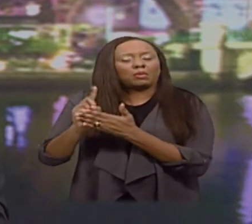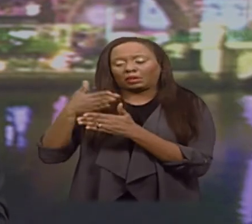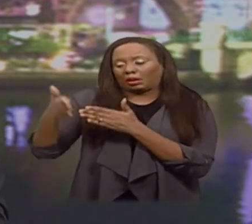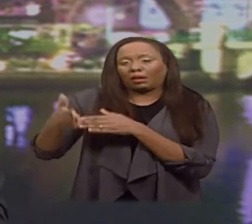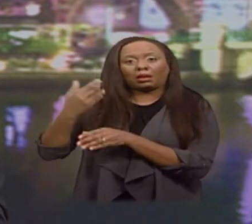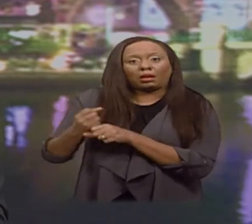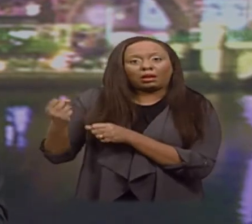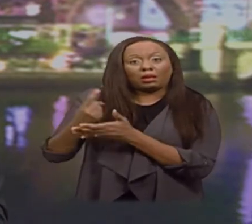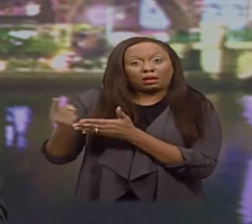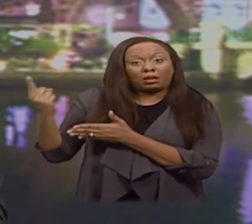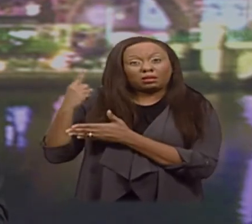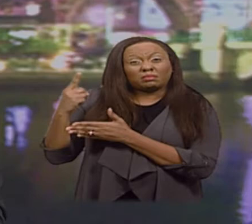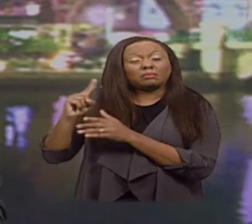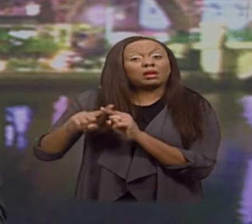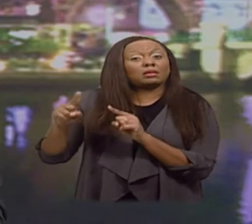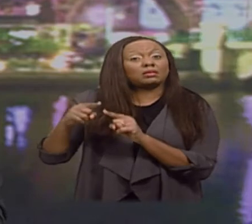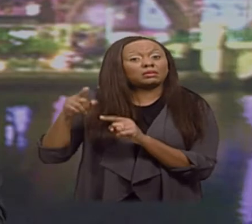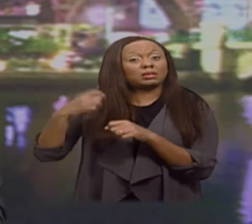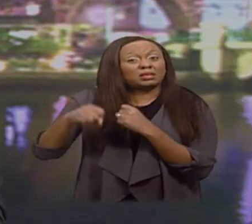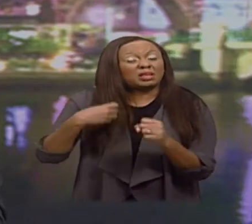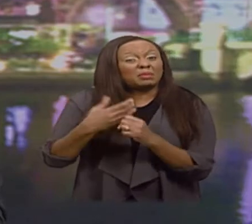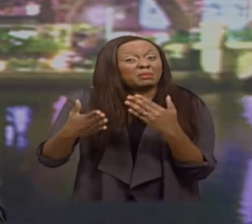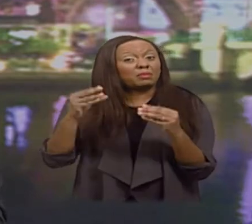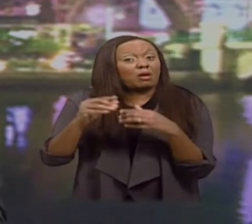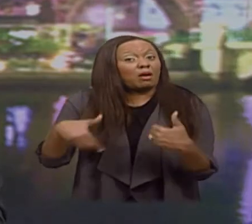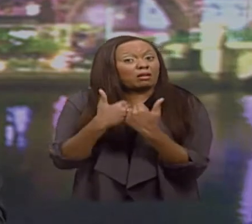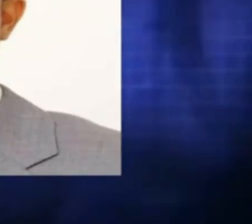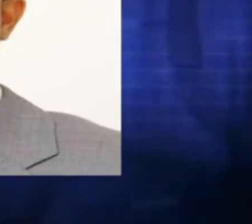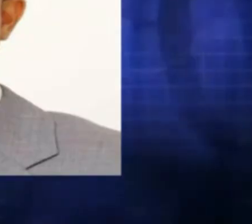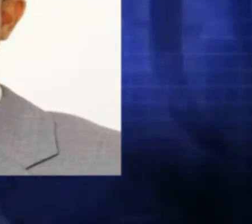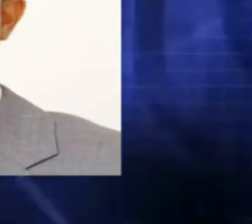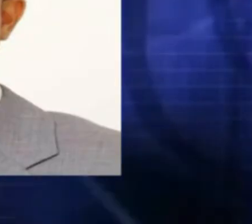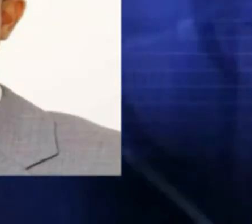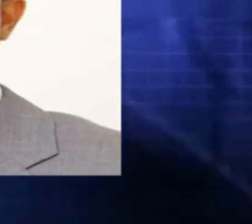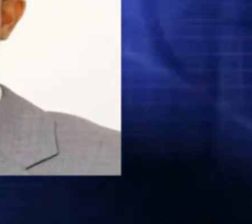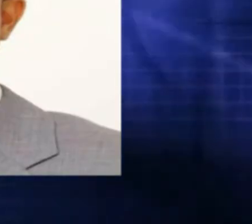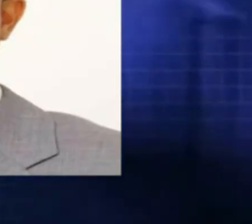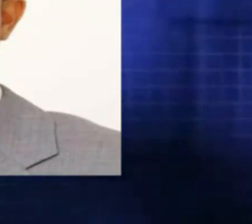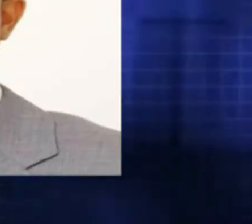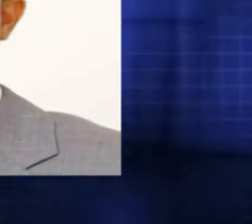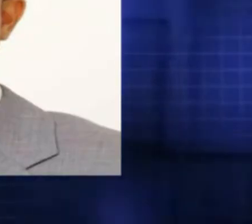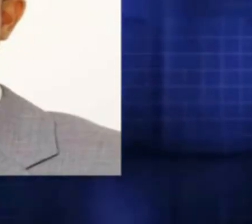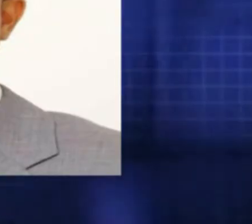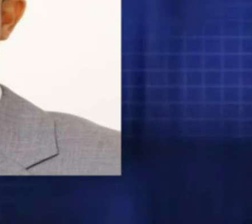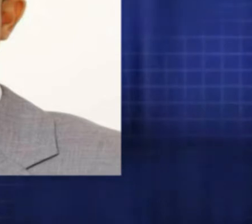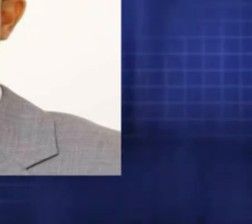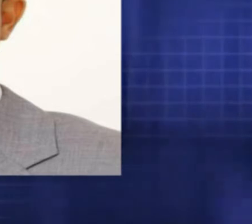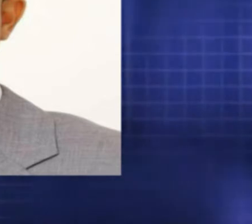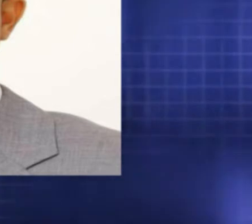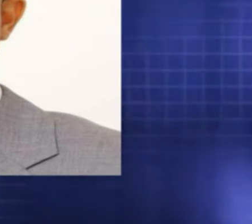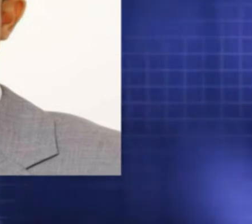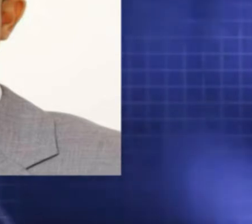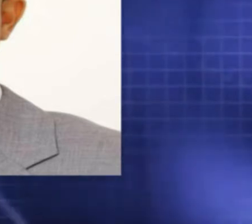year, more challenges may lie ahead this year. The reserves will likely come under pressure again in 2018. Crude oil